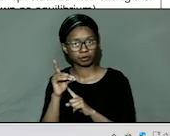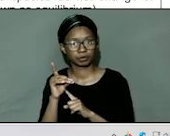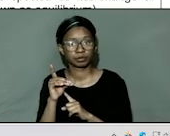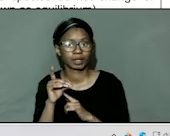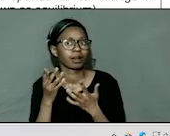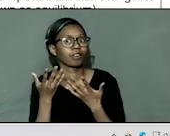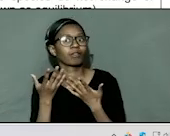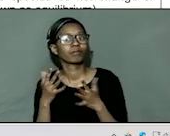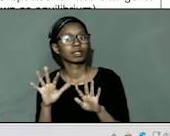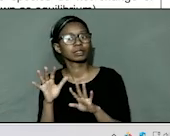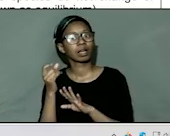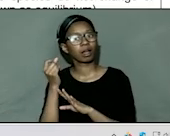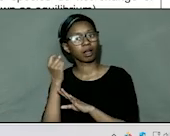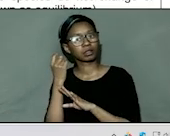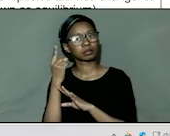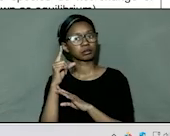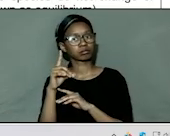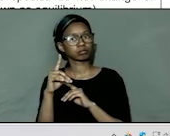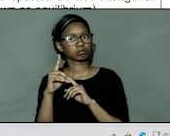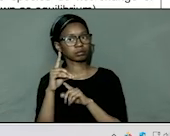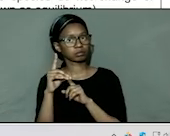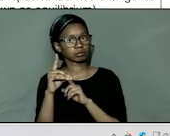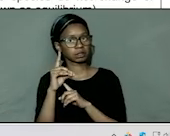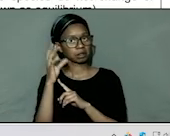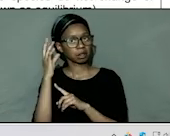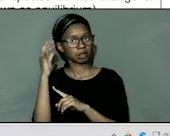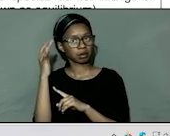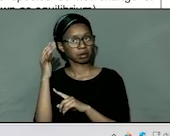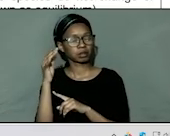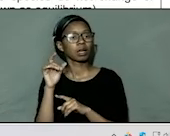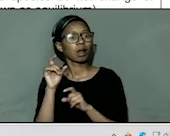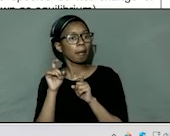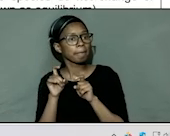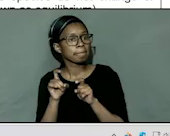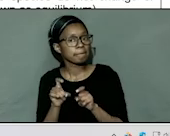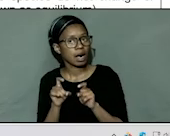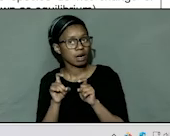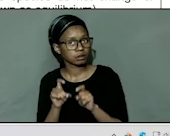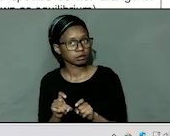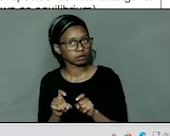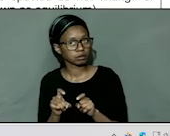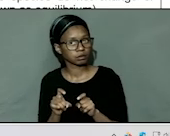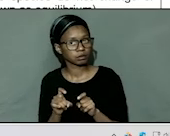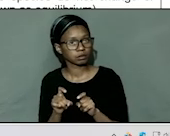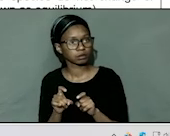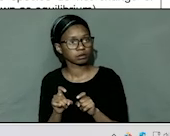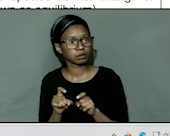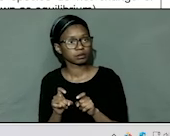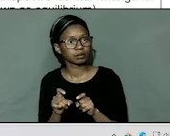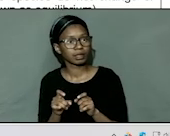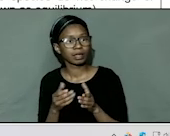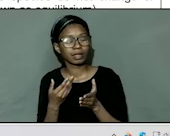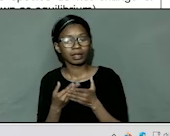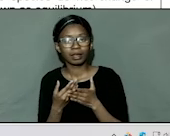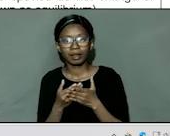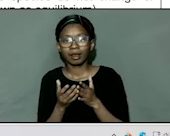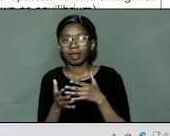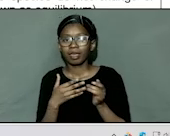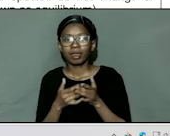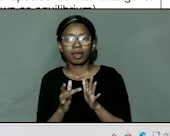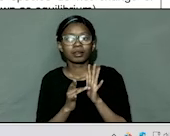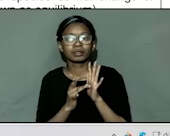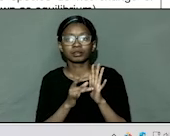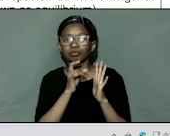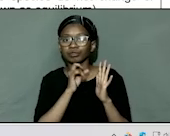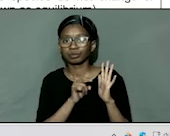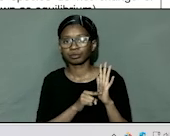after understanding the general theory of Darwin, you must be able to use it in any example that is